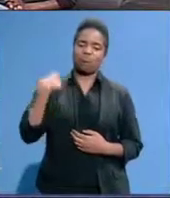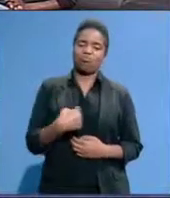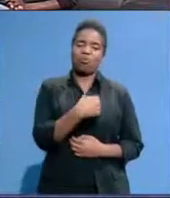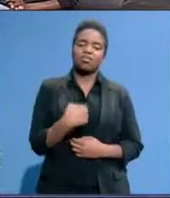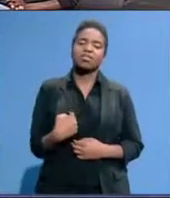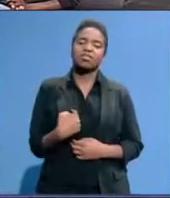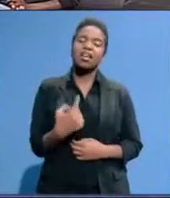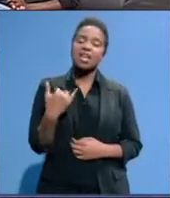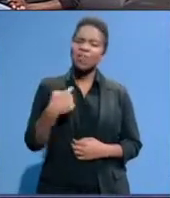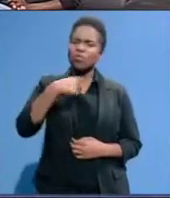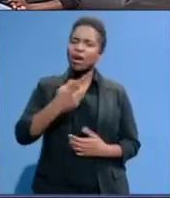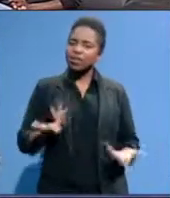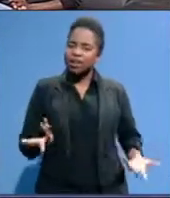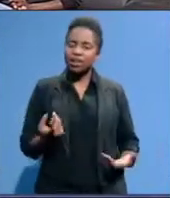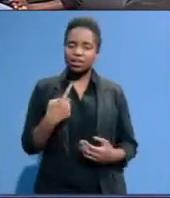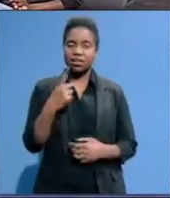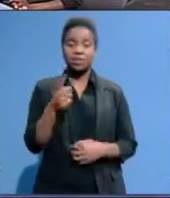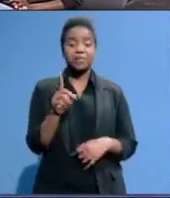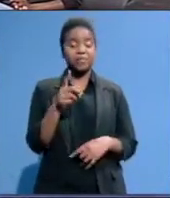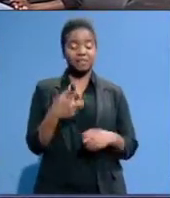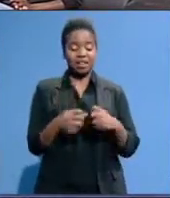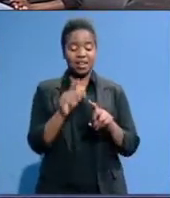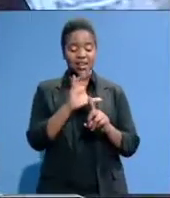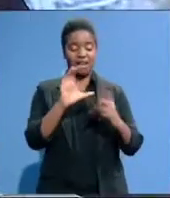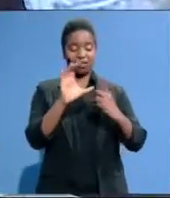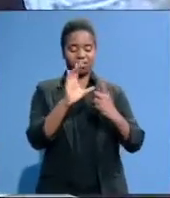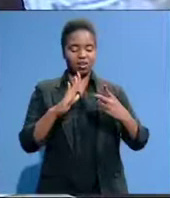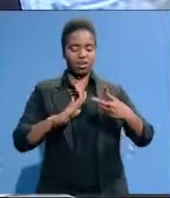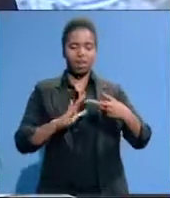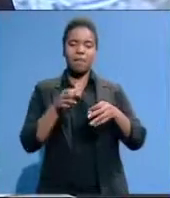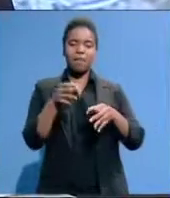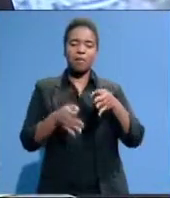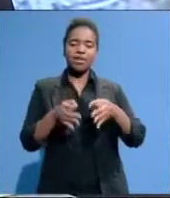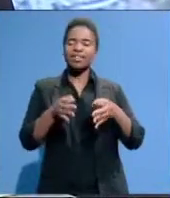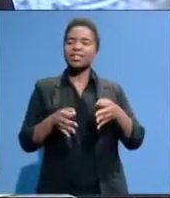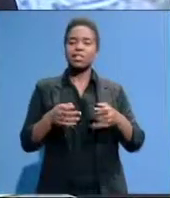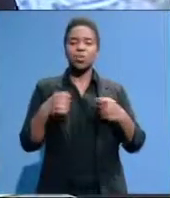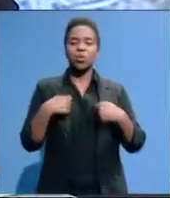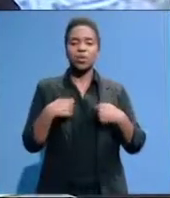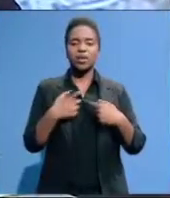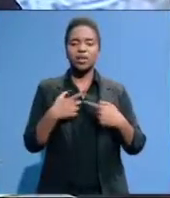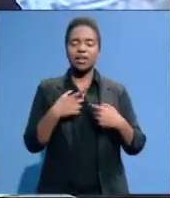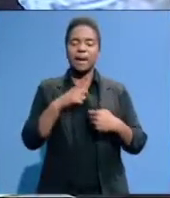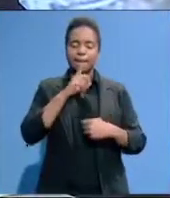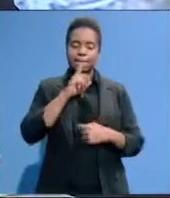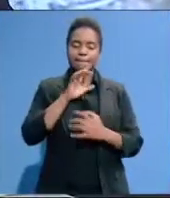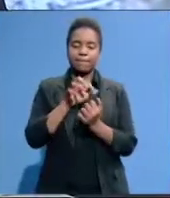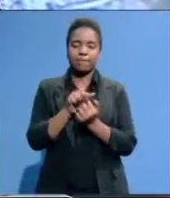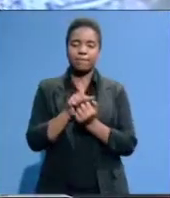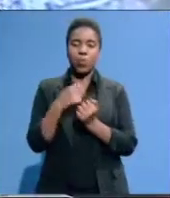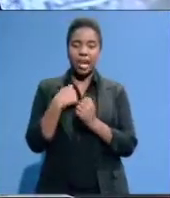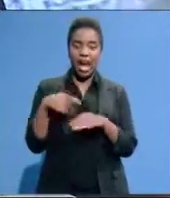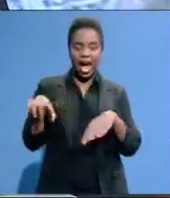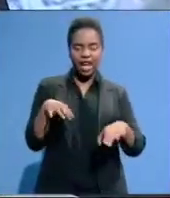Like, our culture, our politics are, we're a bit quiet. Yes. We're not as